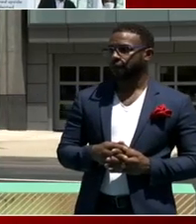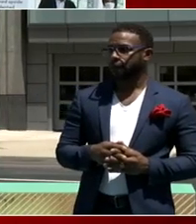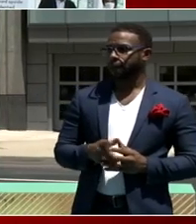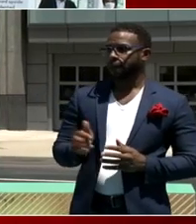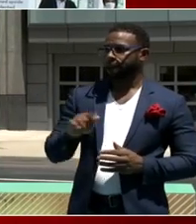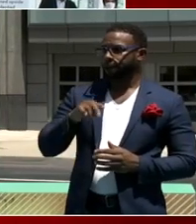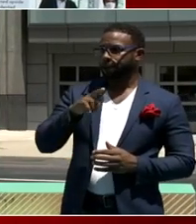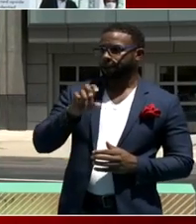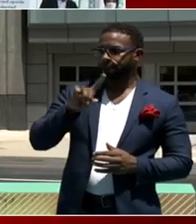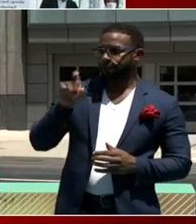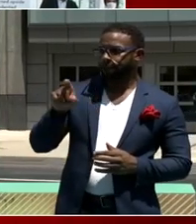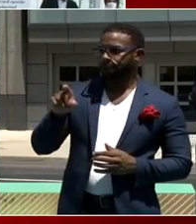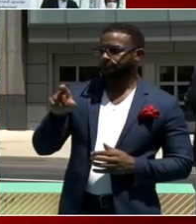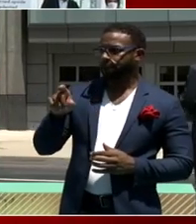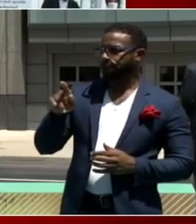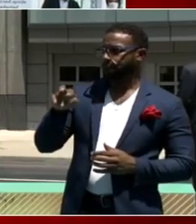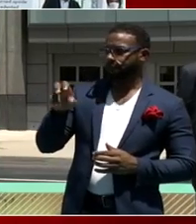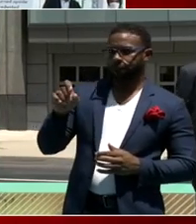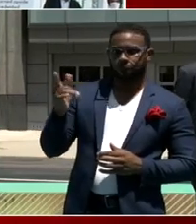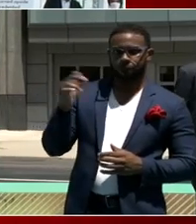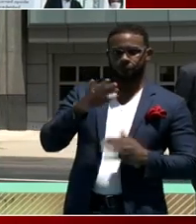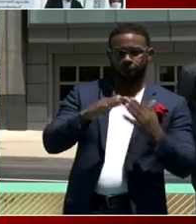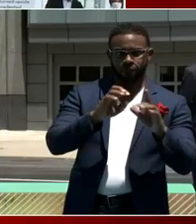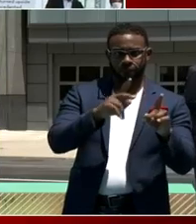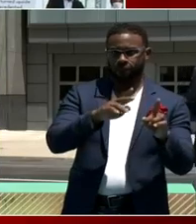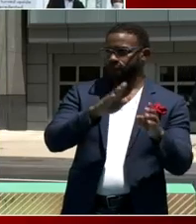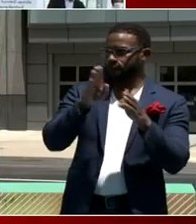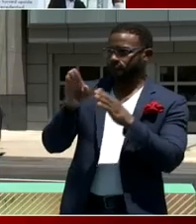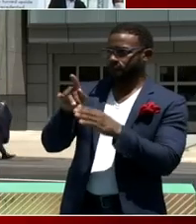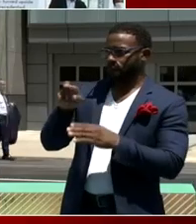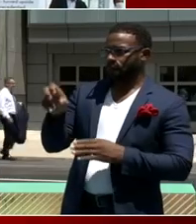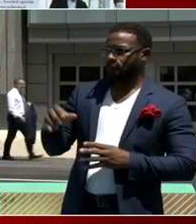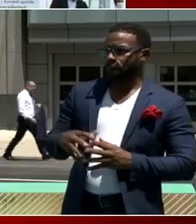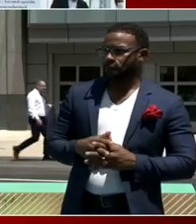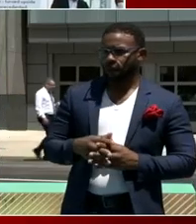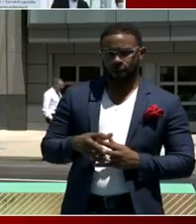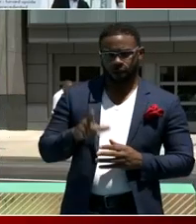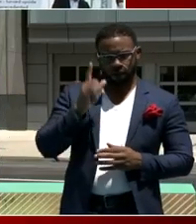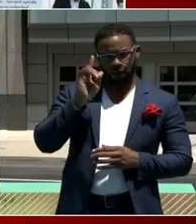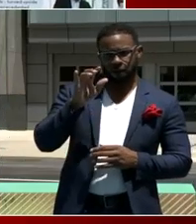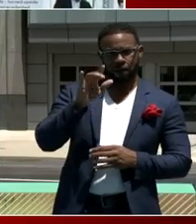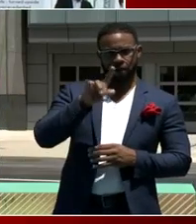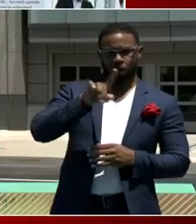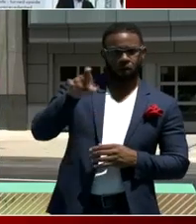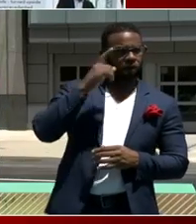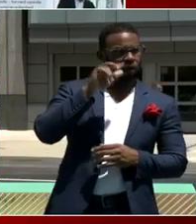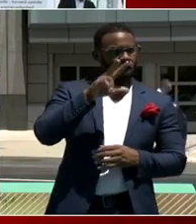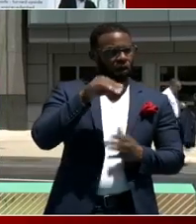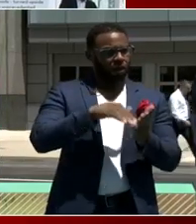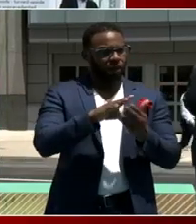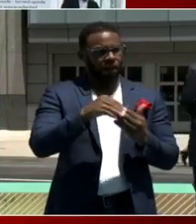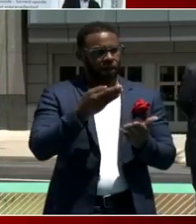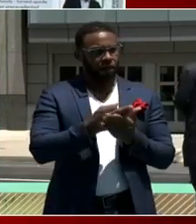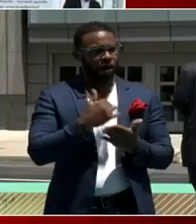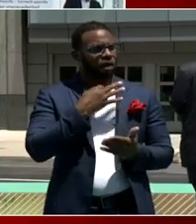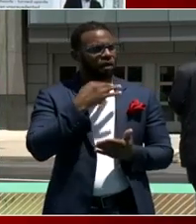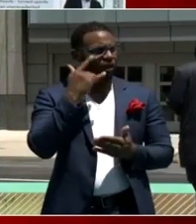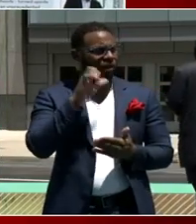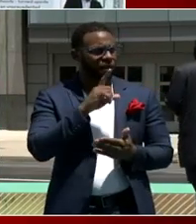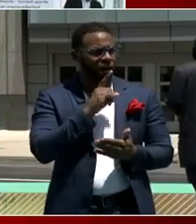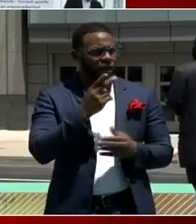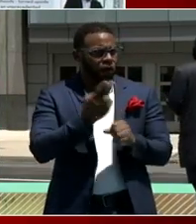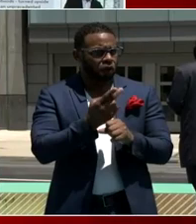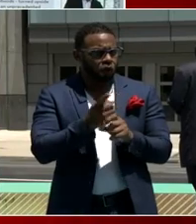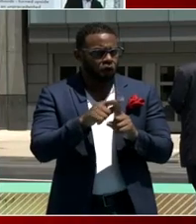Any other press questions? I would go to press and I'll come to the community, okay? Yes. For that $30 million fund, I was curious if that's going to